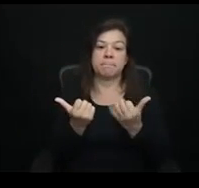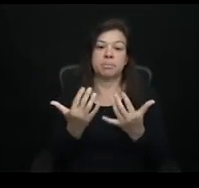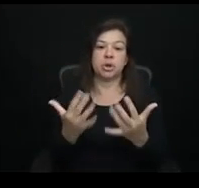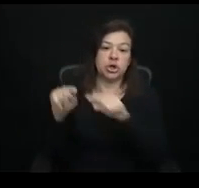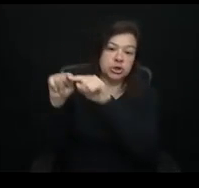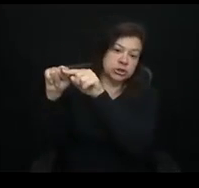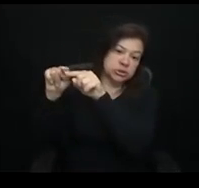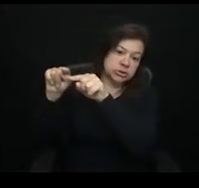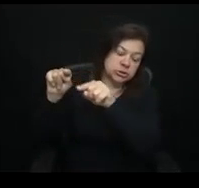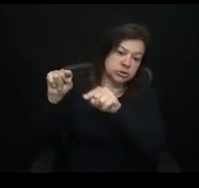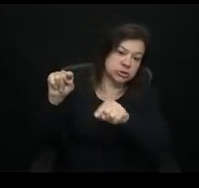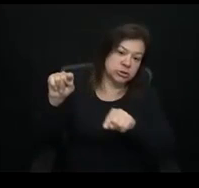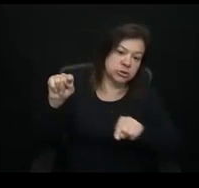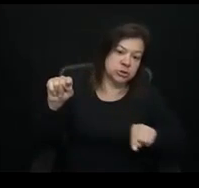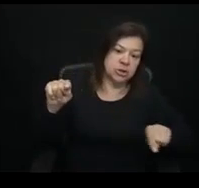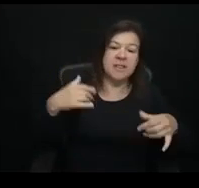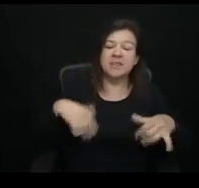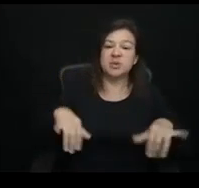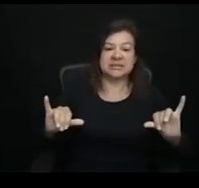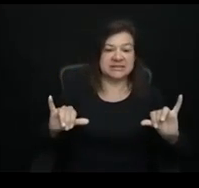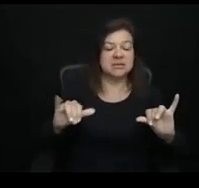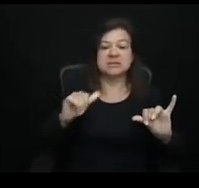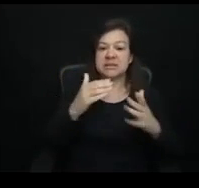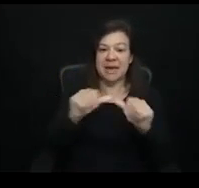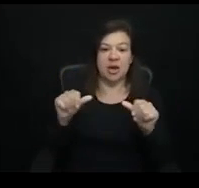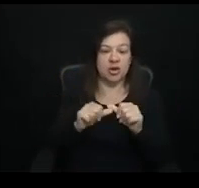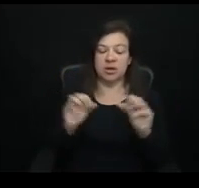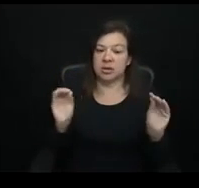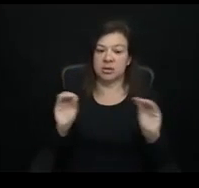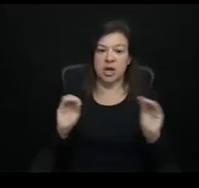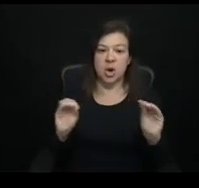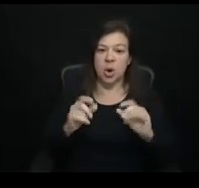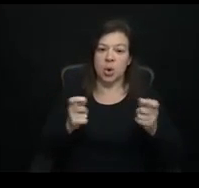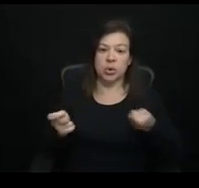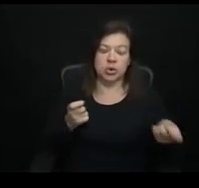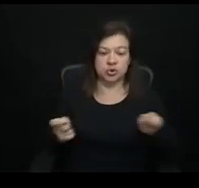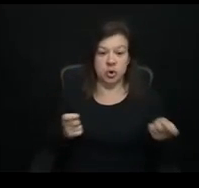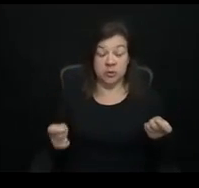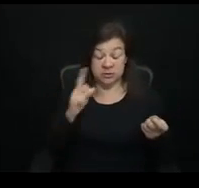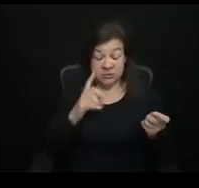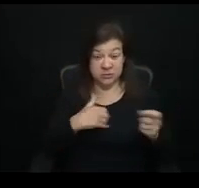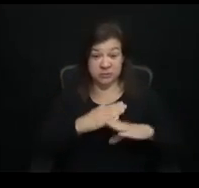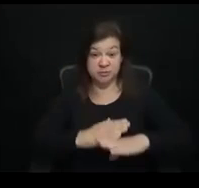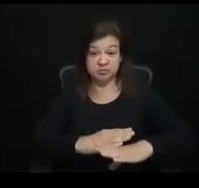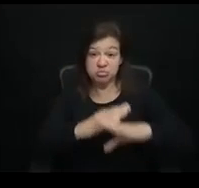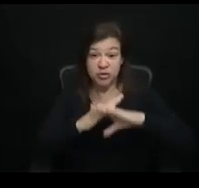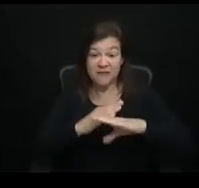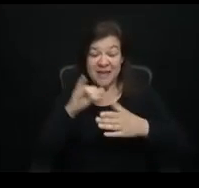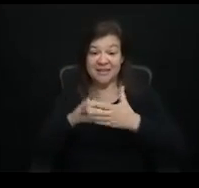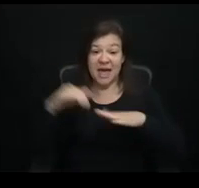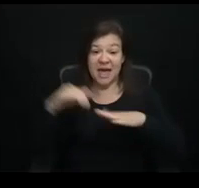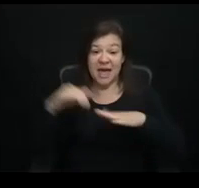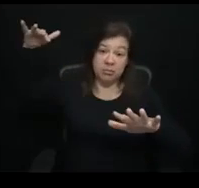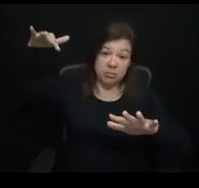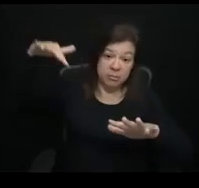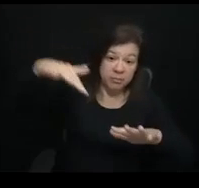kind of see where there was still some unsecure fire edge right here. And in order to lock that fire up from being able to come downhill with a